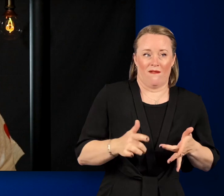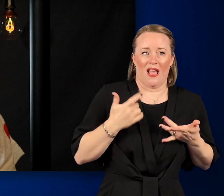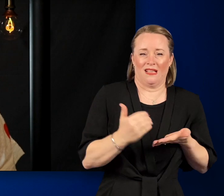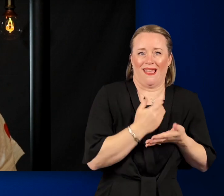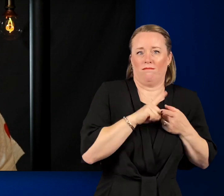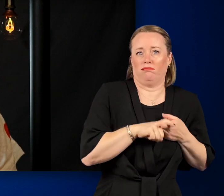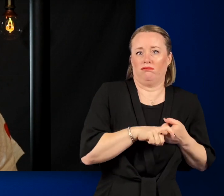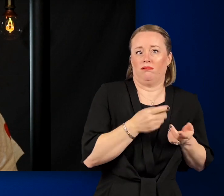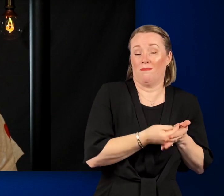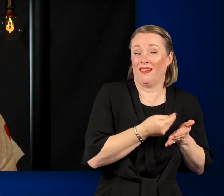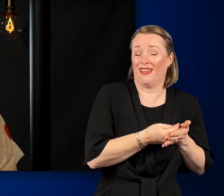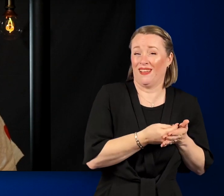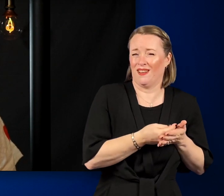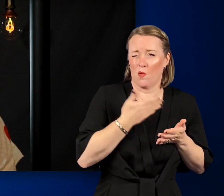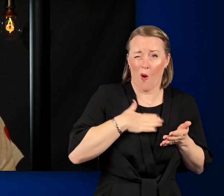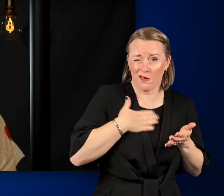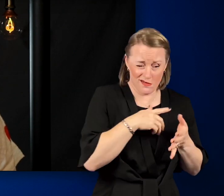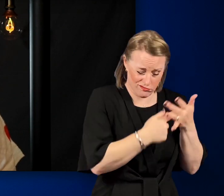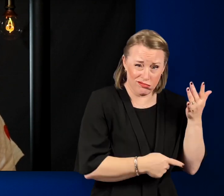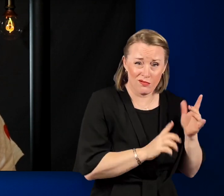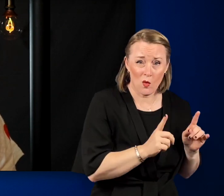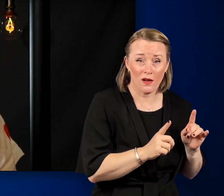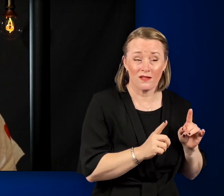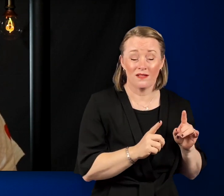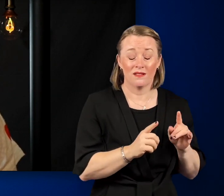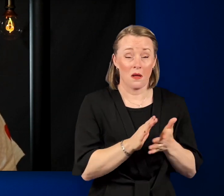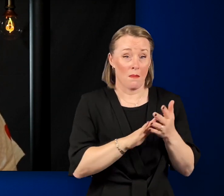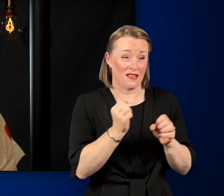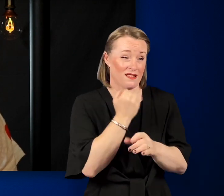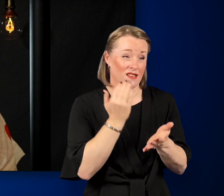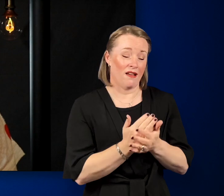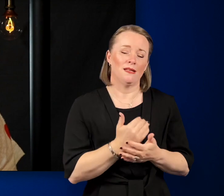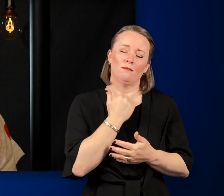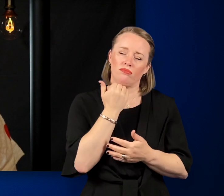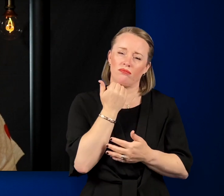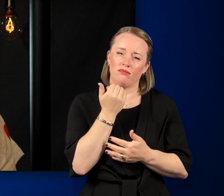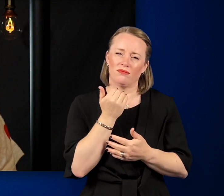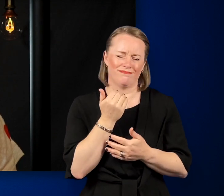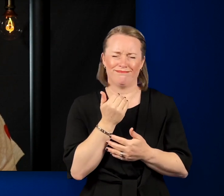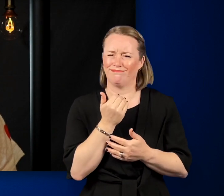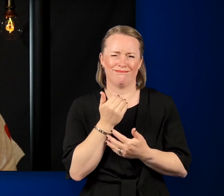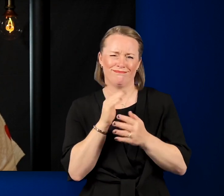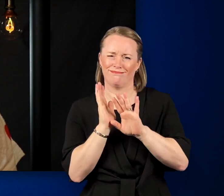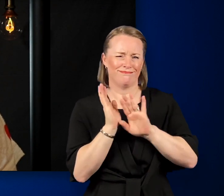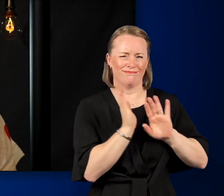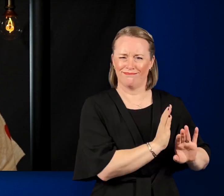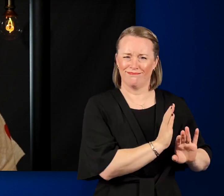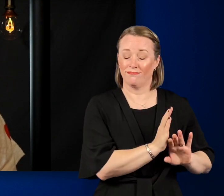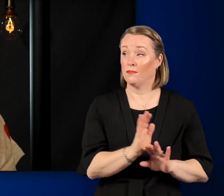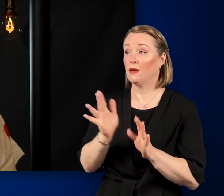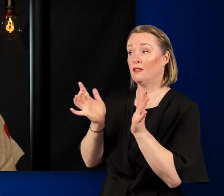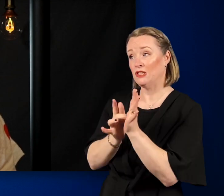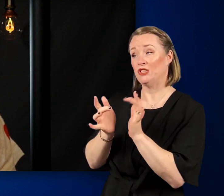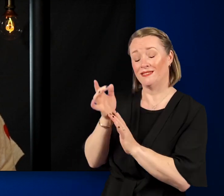safe? None of these things can guarantee what we need, but Jesus can, and he